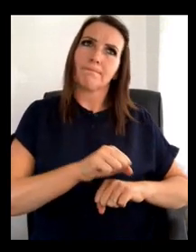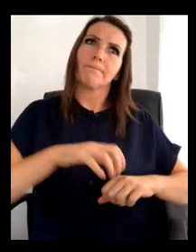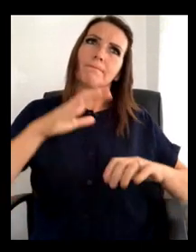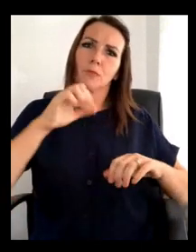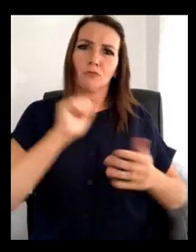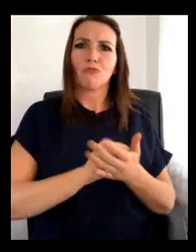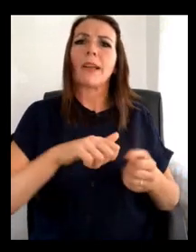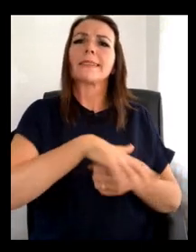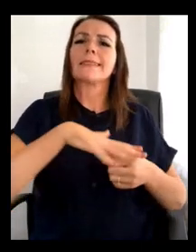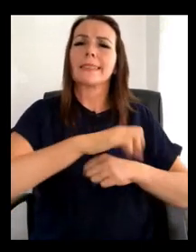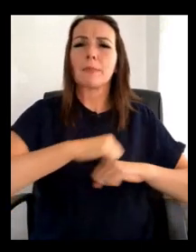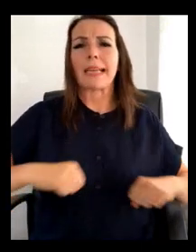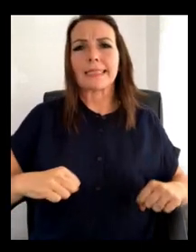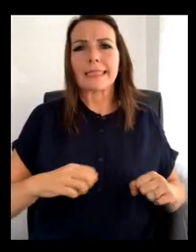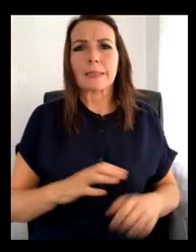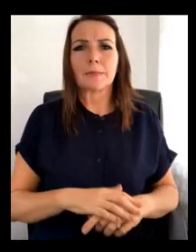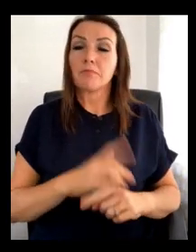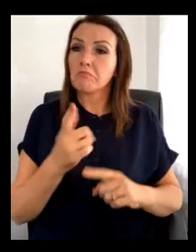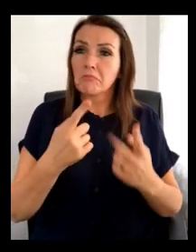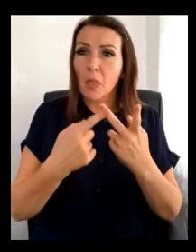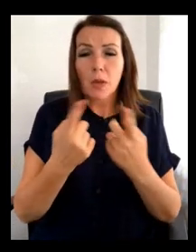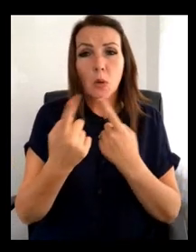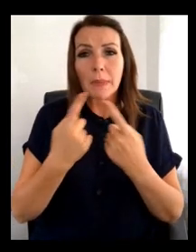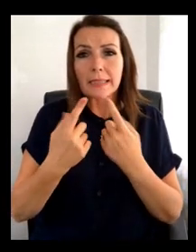Would anyone else like to comment or come in on that one?